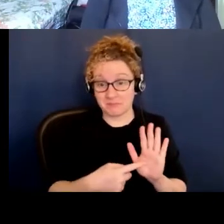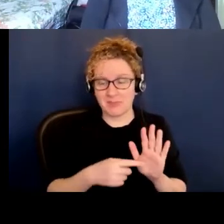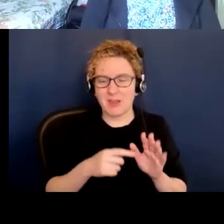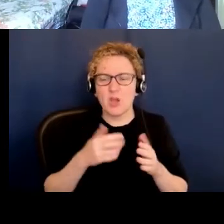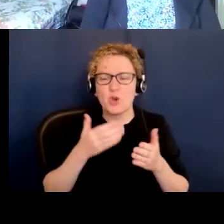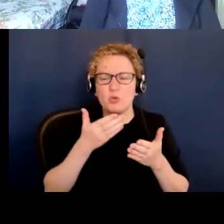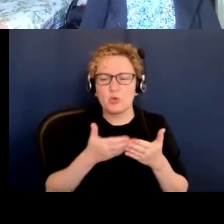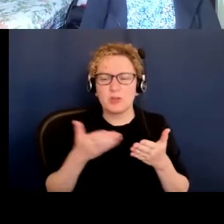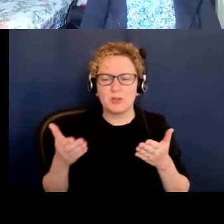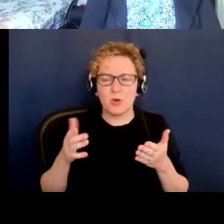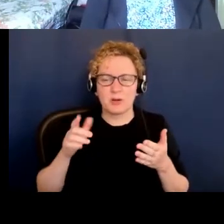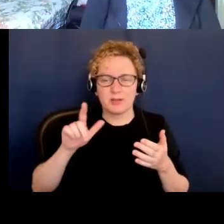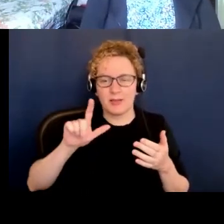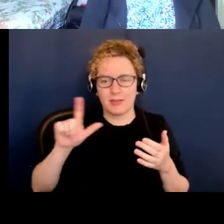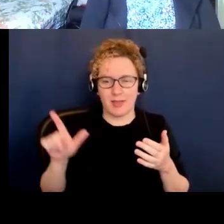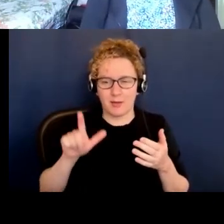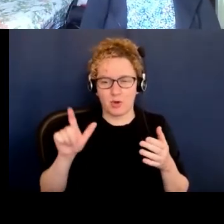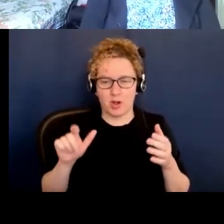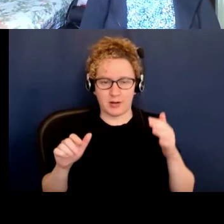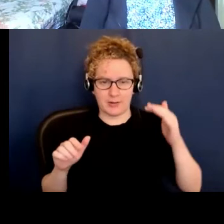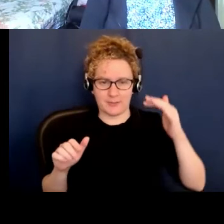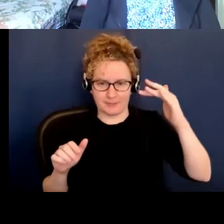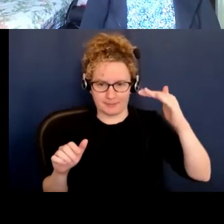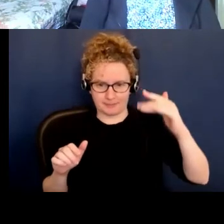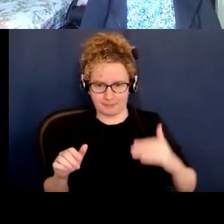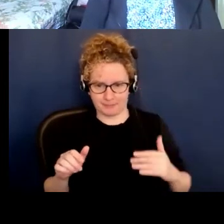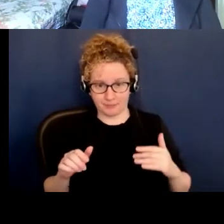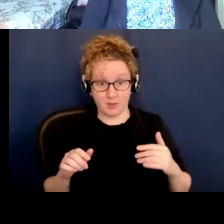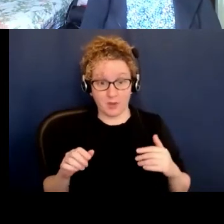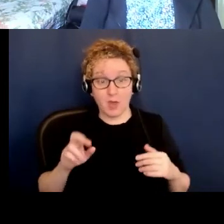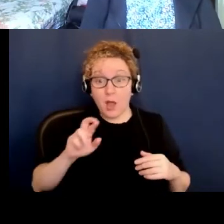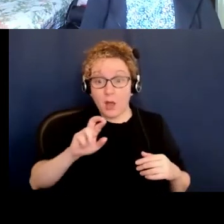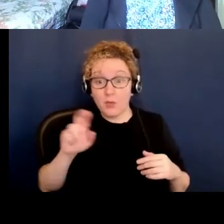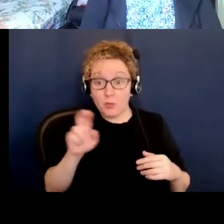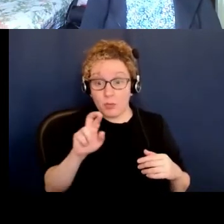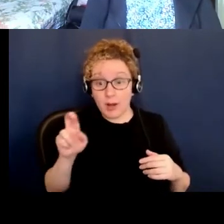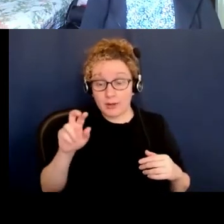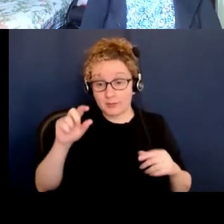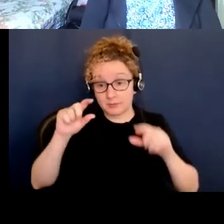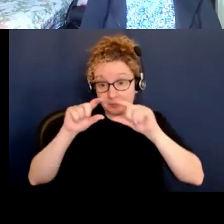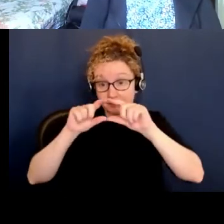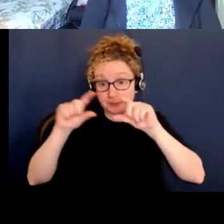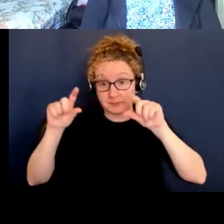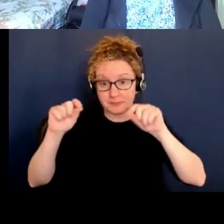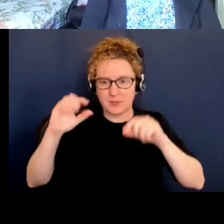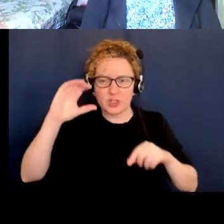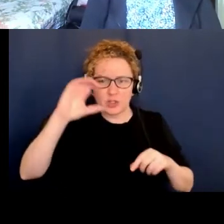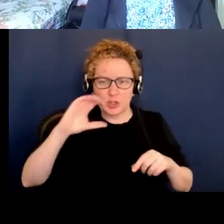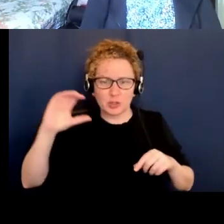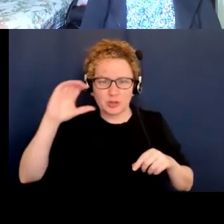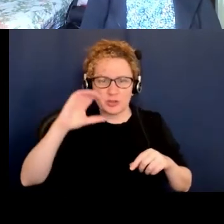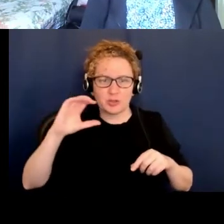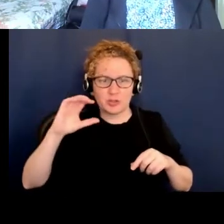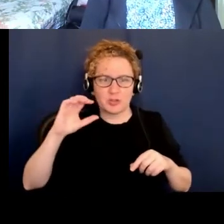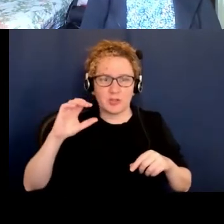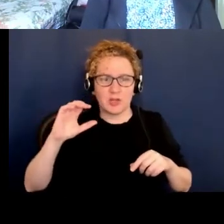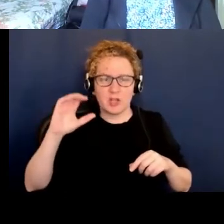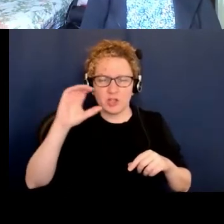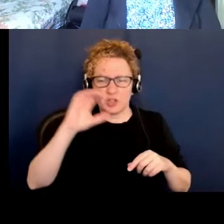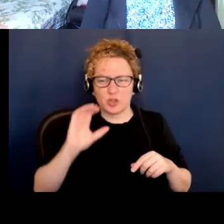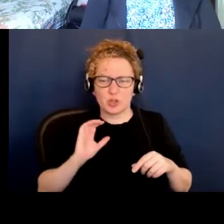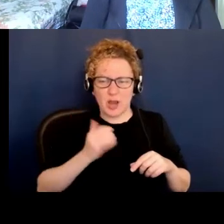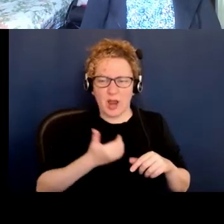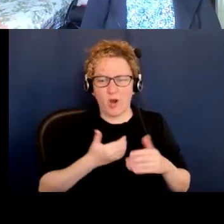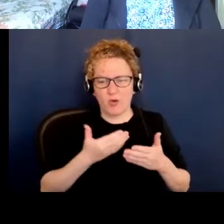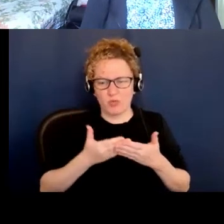library. There's a search box on the right, and it's titled Search Our Resources,